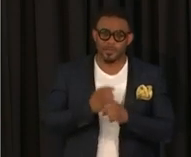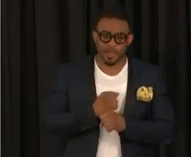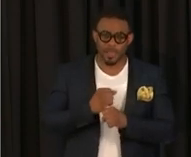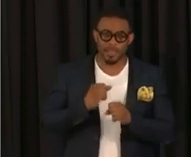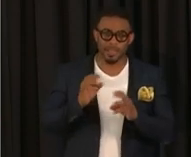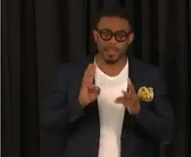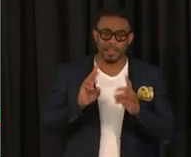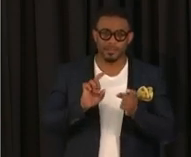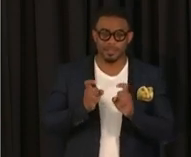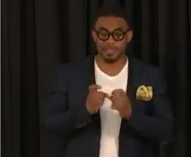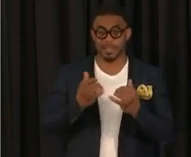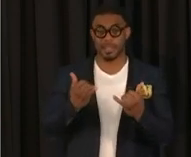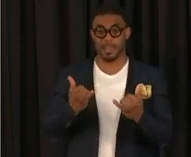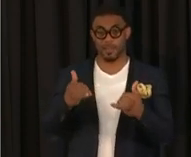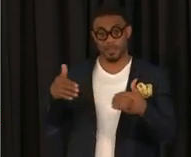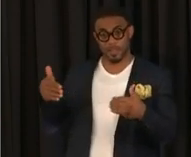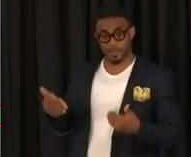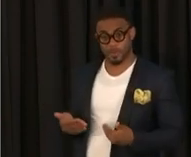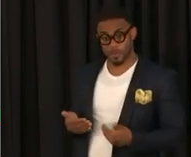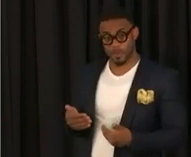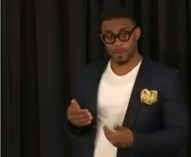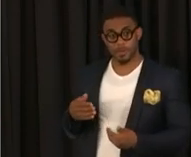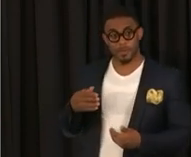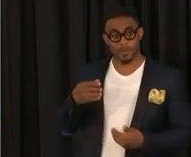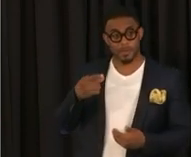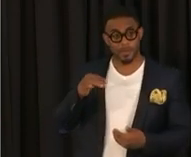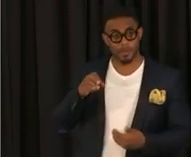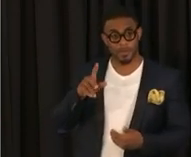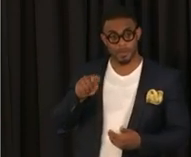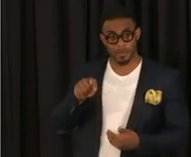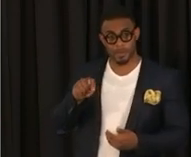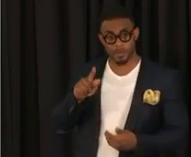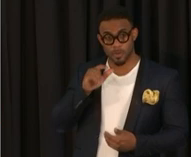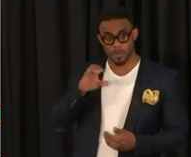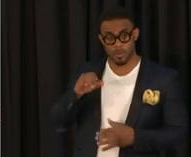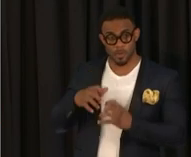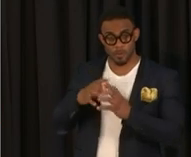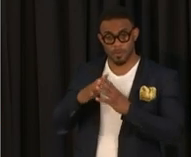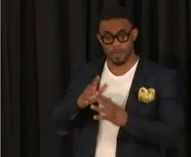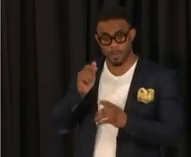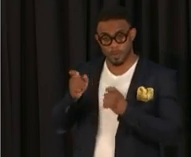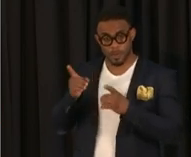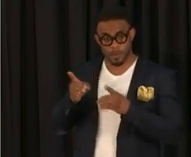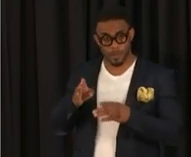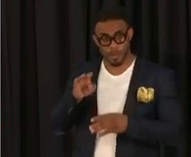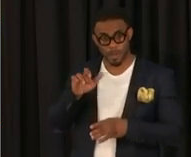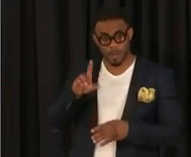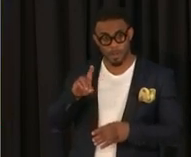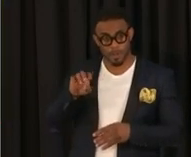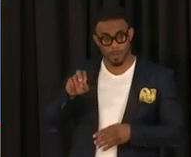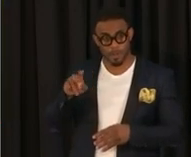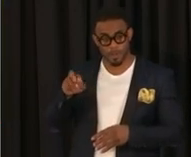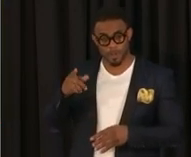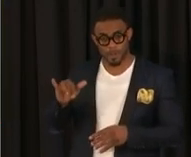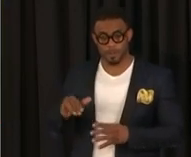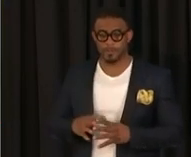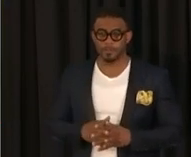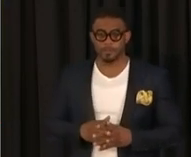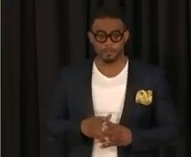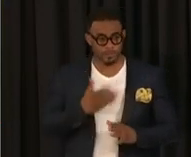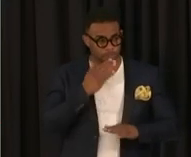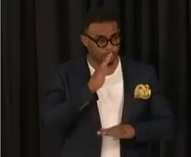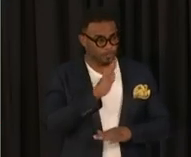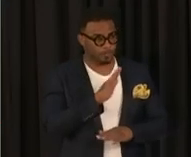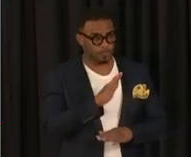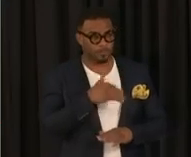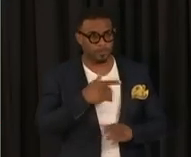fight climate change. Now I would like to introduce Gilbert Campbell, who is the co-founder and managing director at Vault Energy.